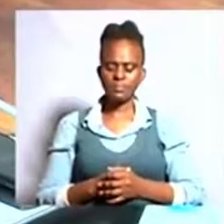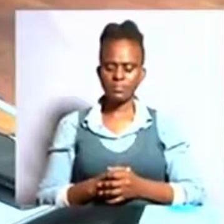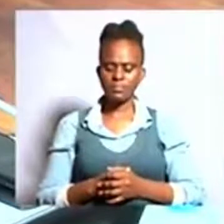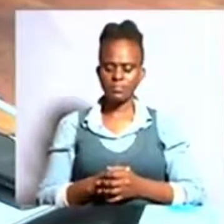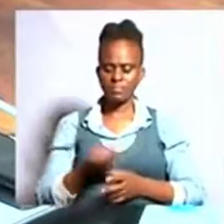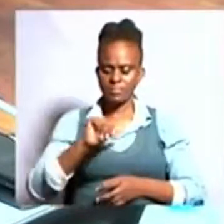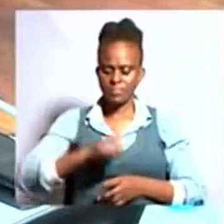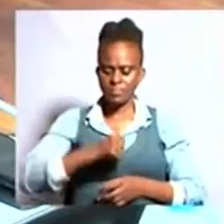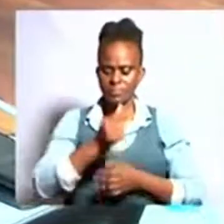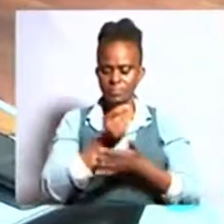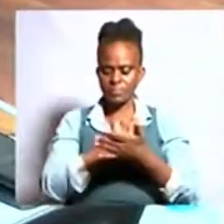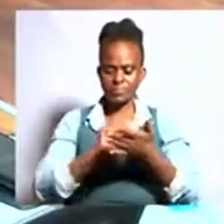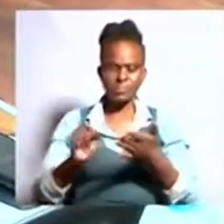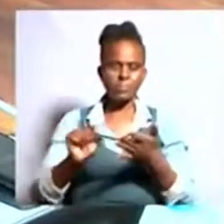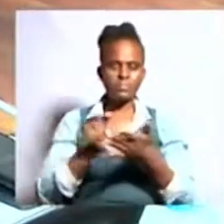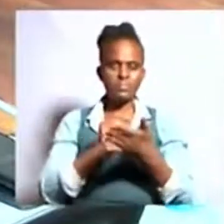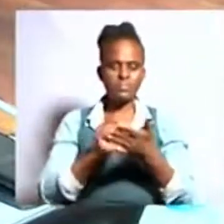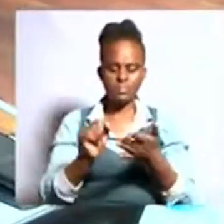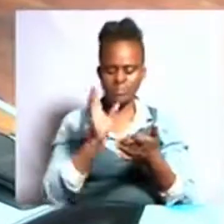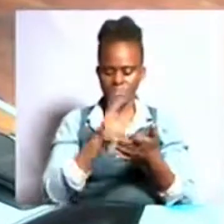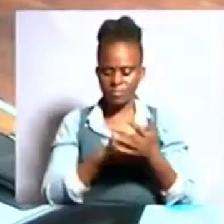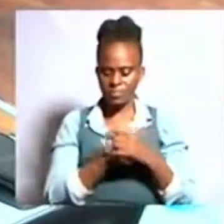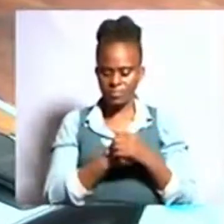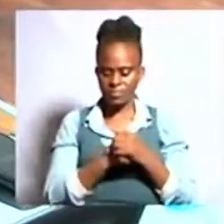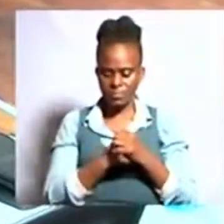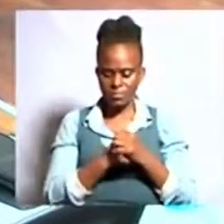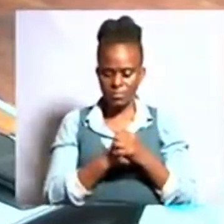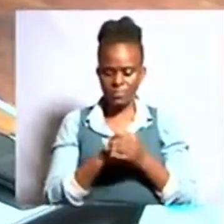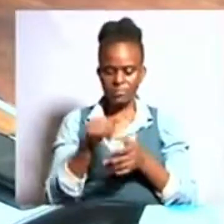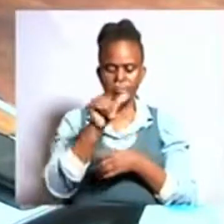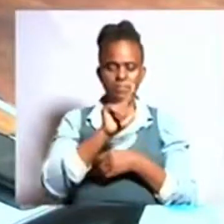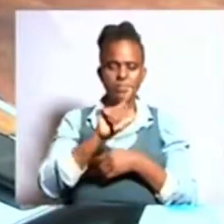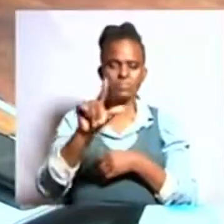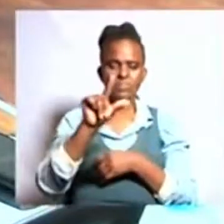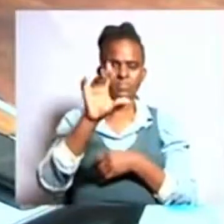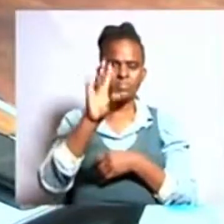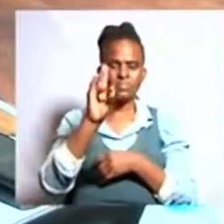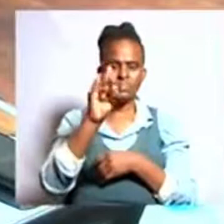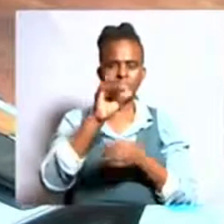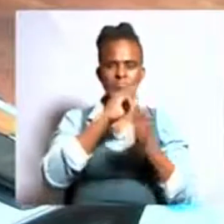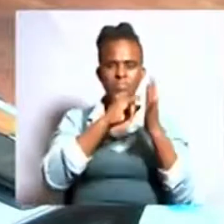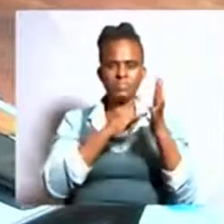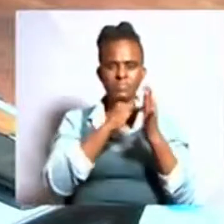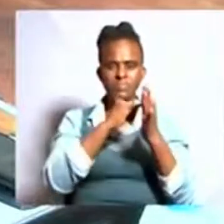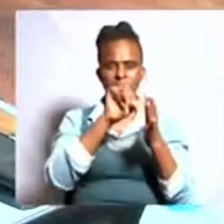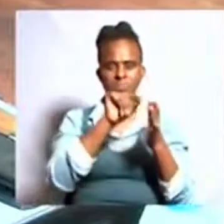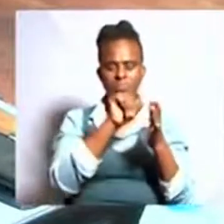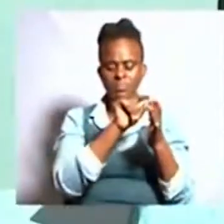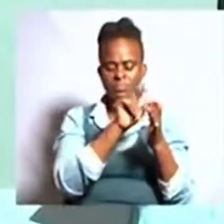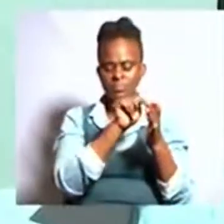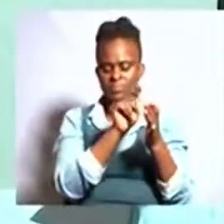We wrote on 27th January 2022.